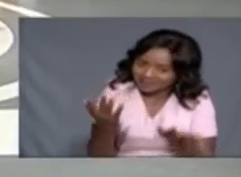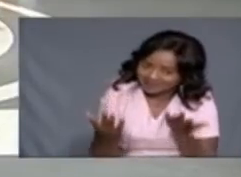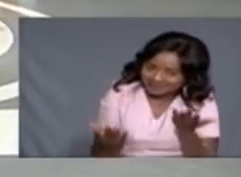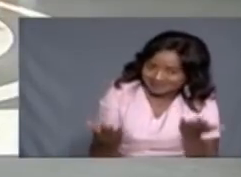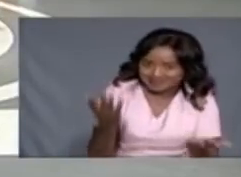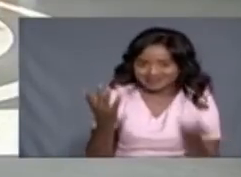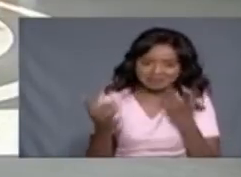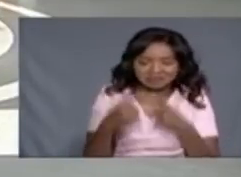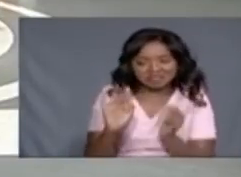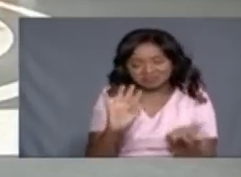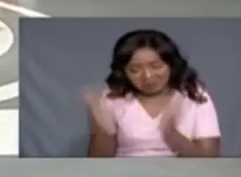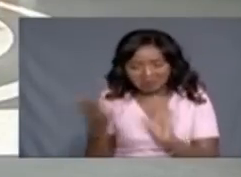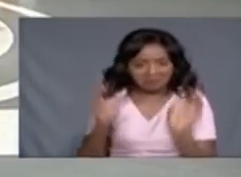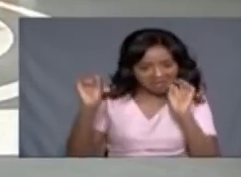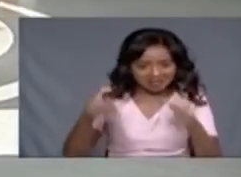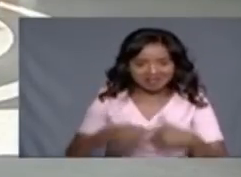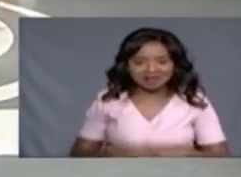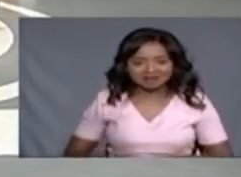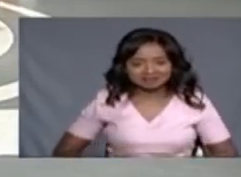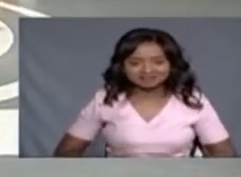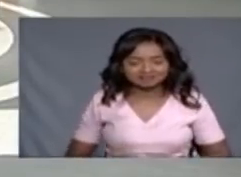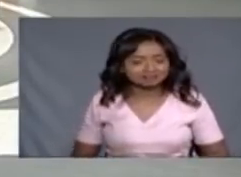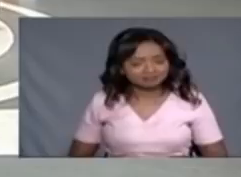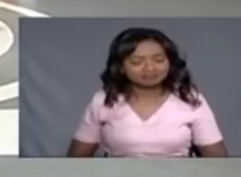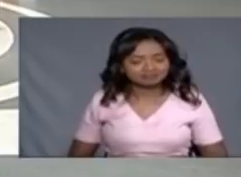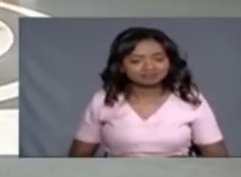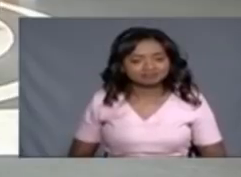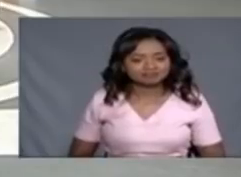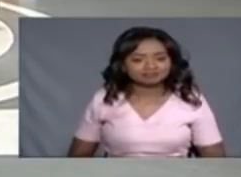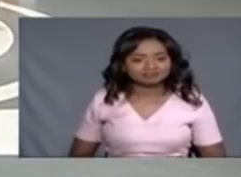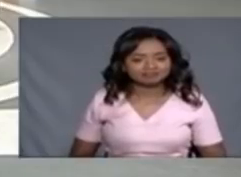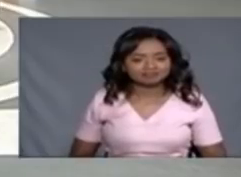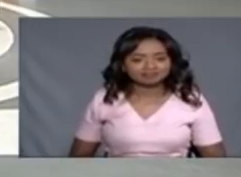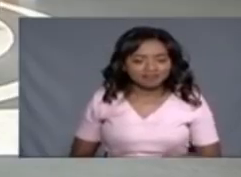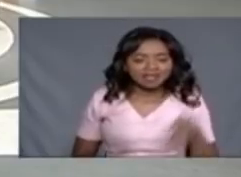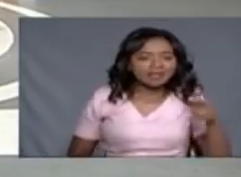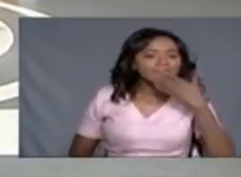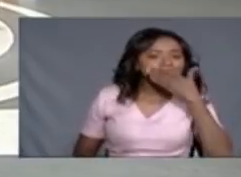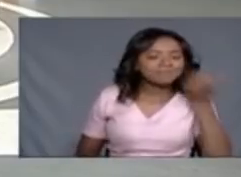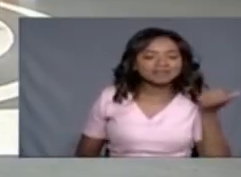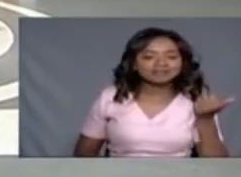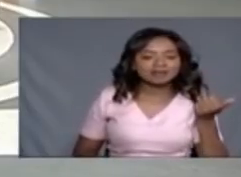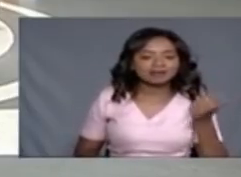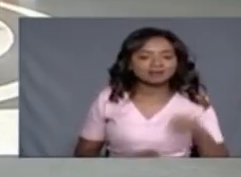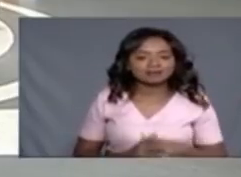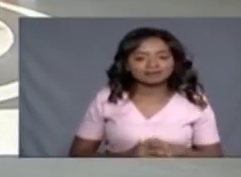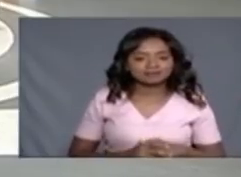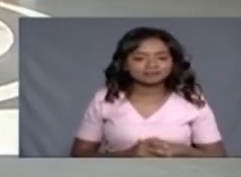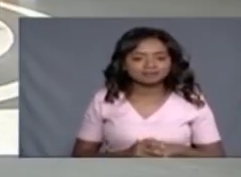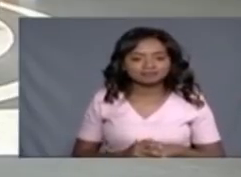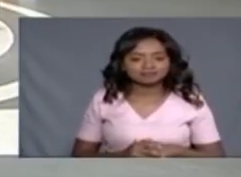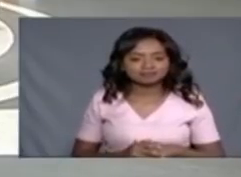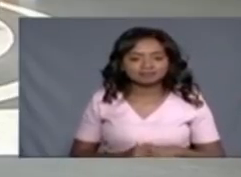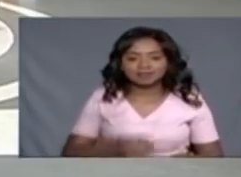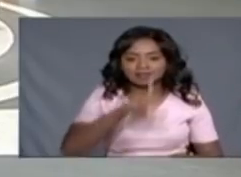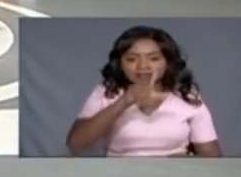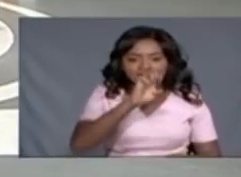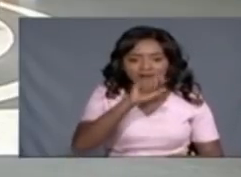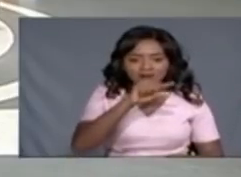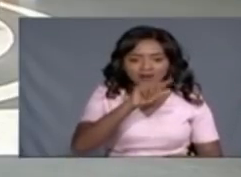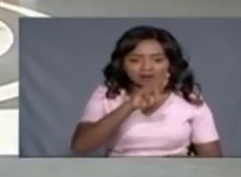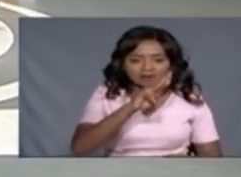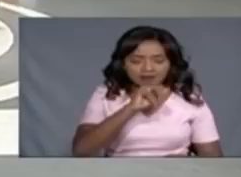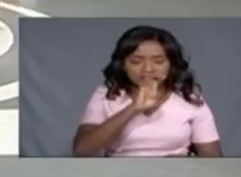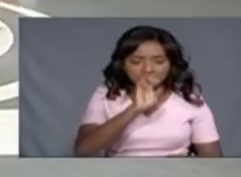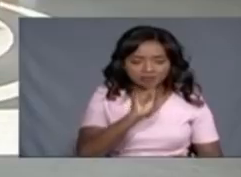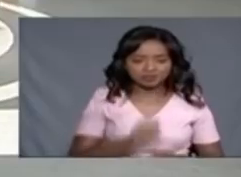are comparable. Is that right? They are comparable, yes. Okay. They are comparable. They are better than legumes, pulses. What? Yes. In terms of protein